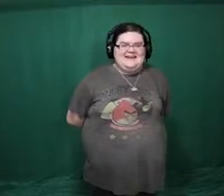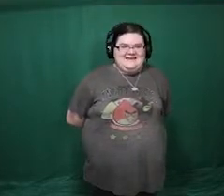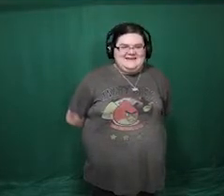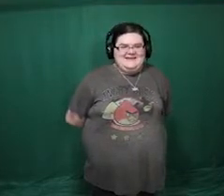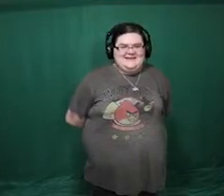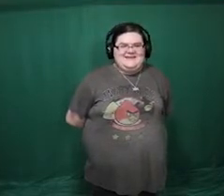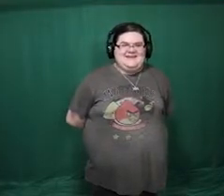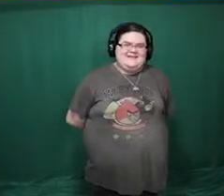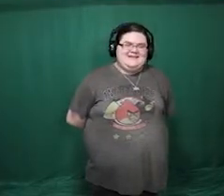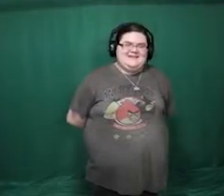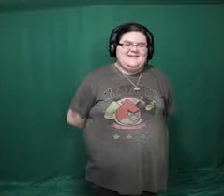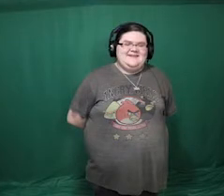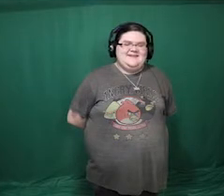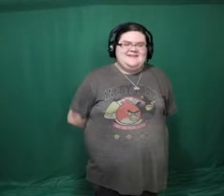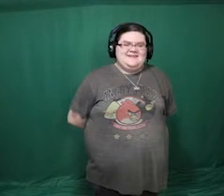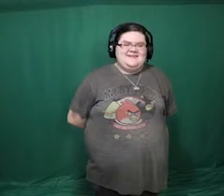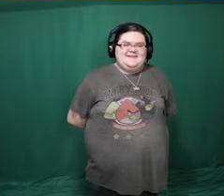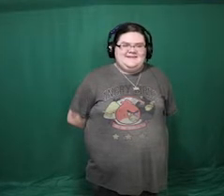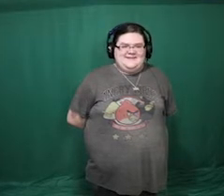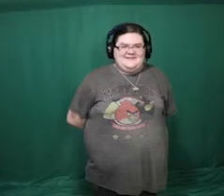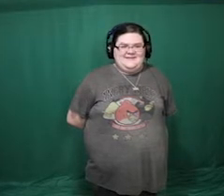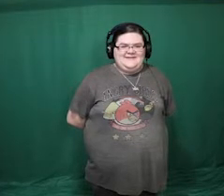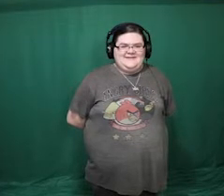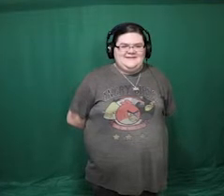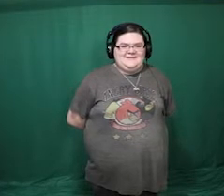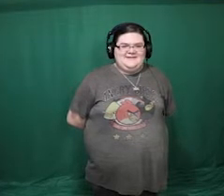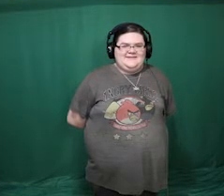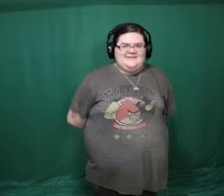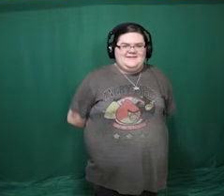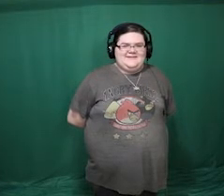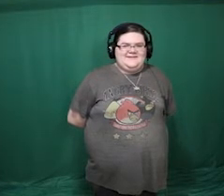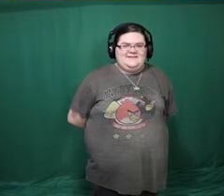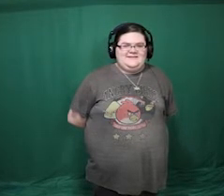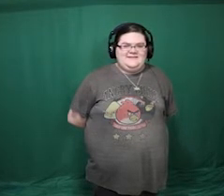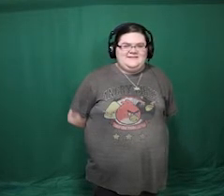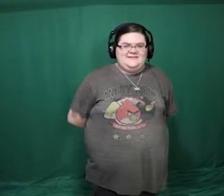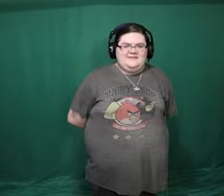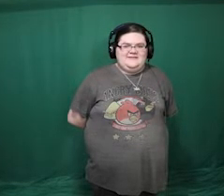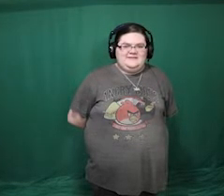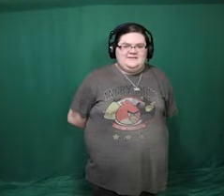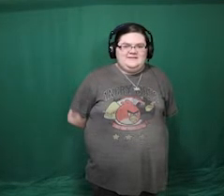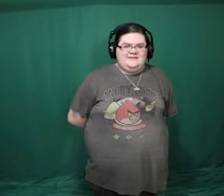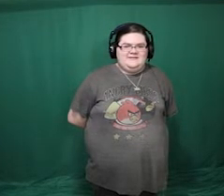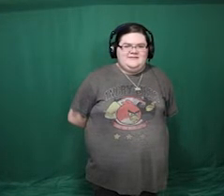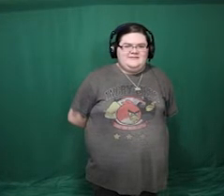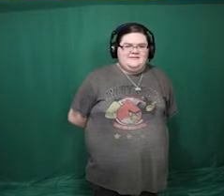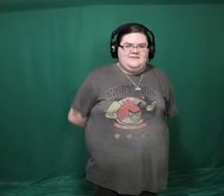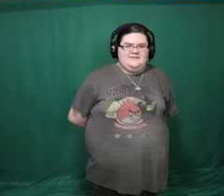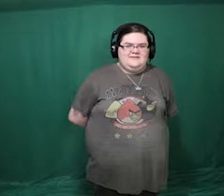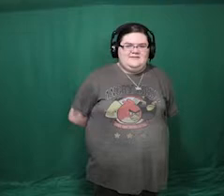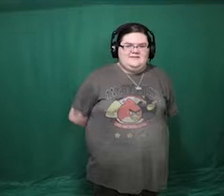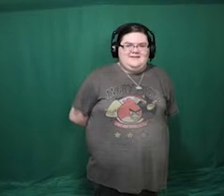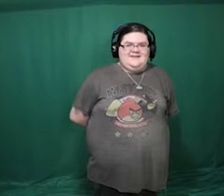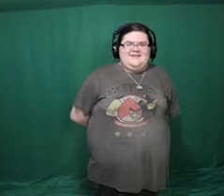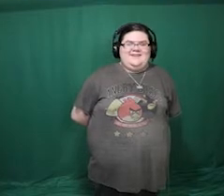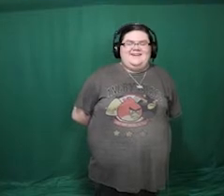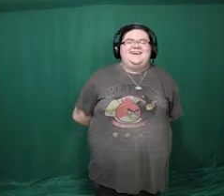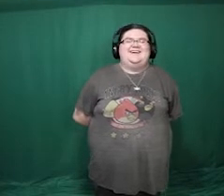Basically. Pretty much. I'm reacting to the menus, bro. Can we just put Ethan's point of view on reaction?